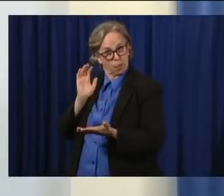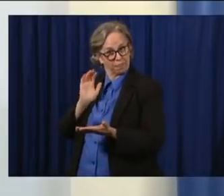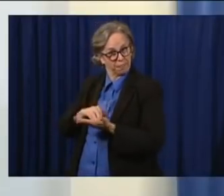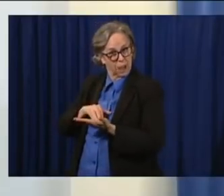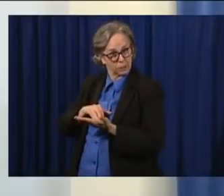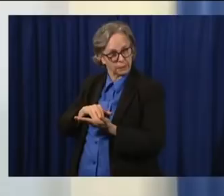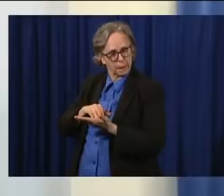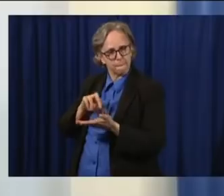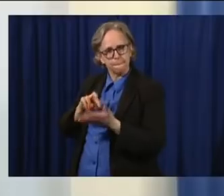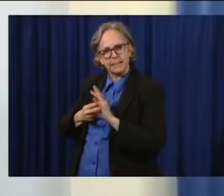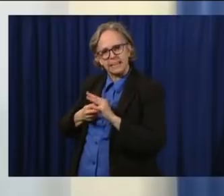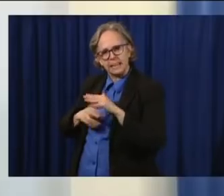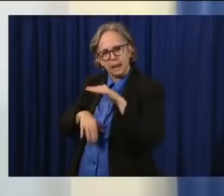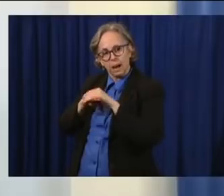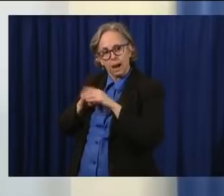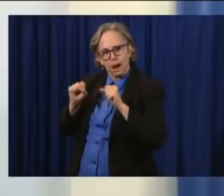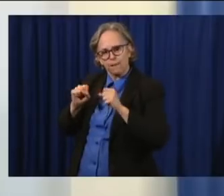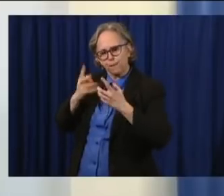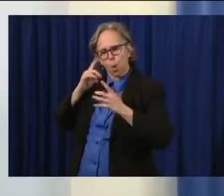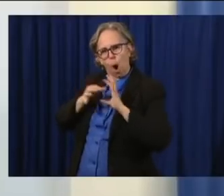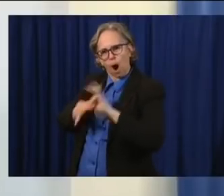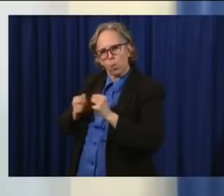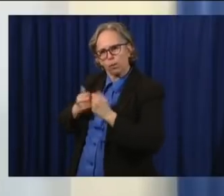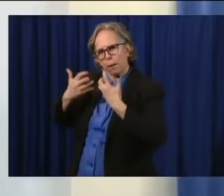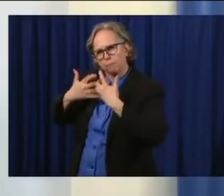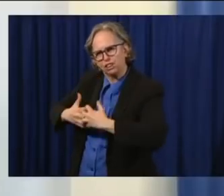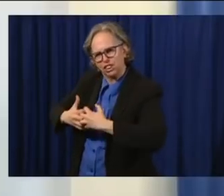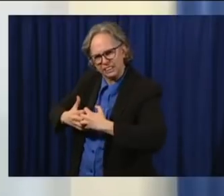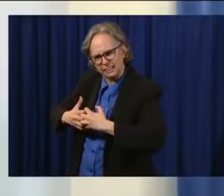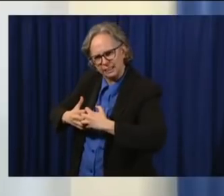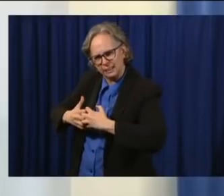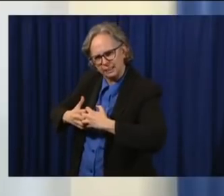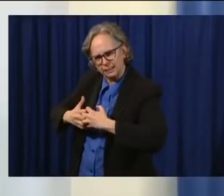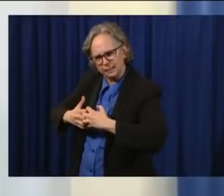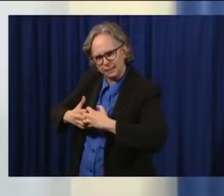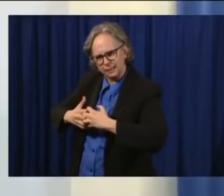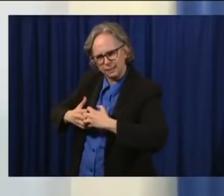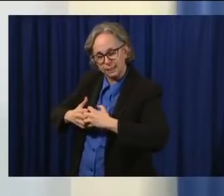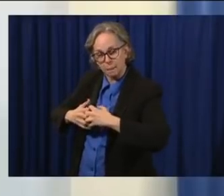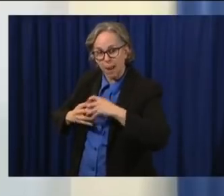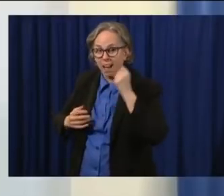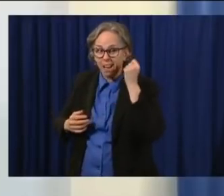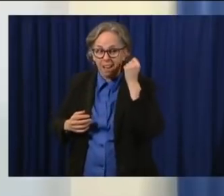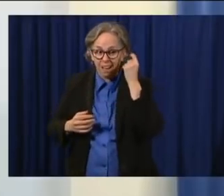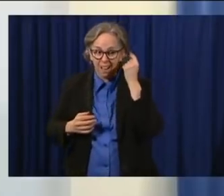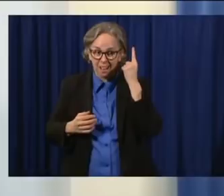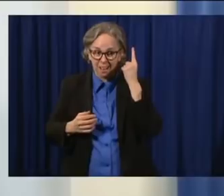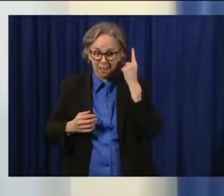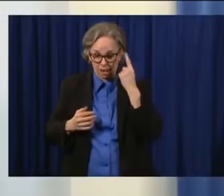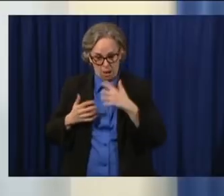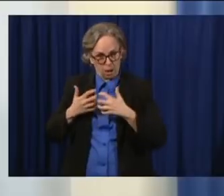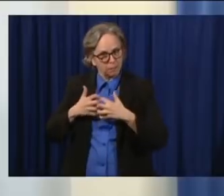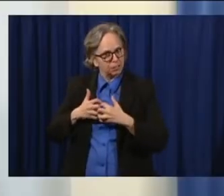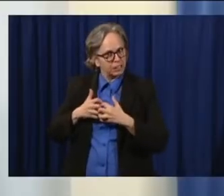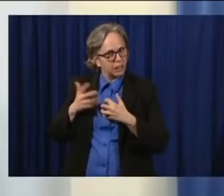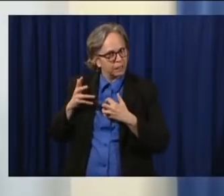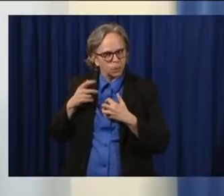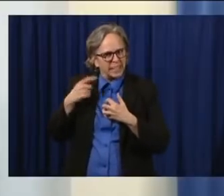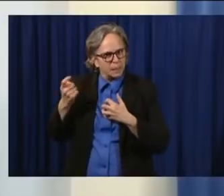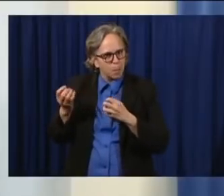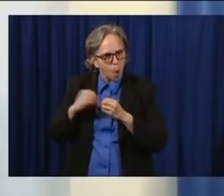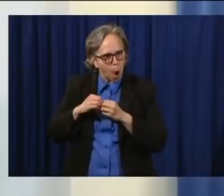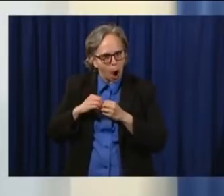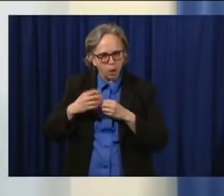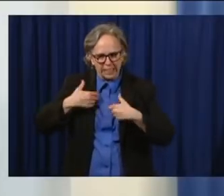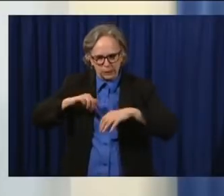the actual system of all the components has many missing pieces and many parts that have need streamlined. Even things